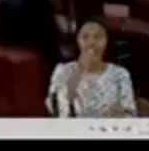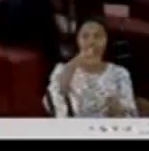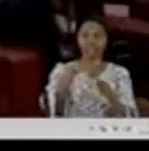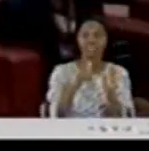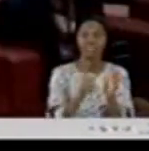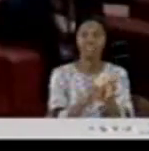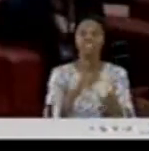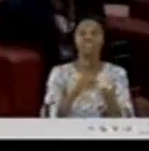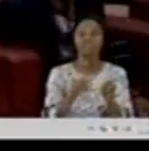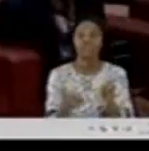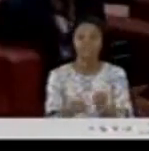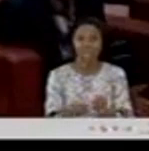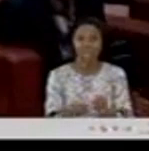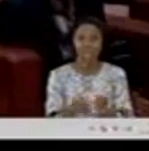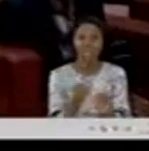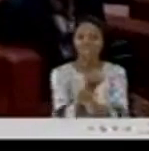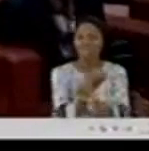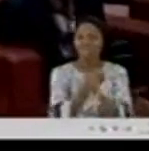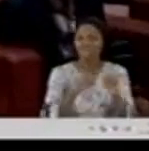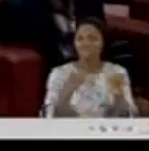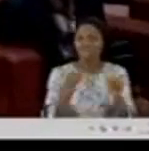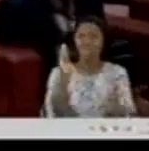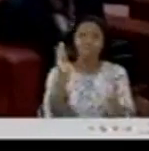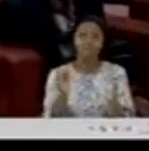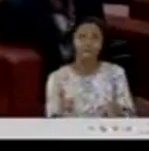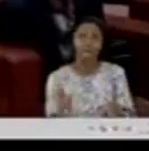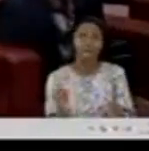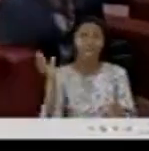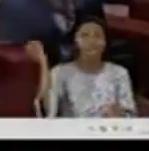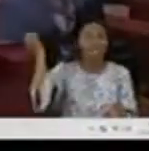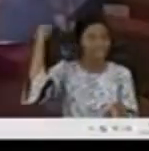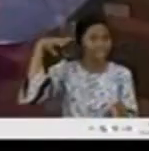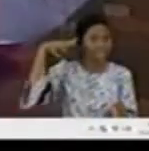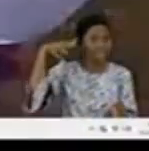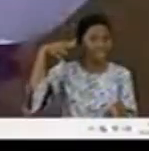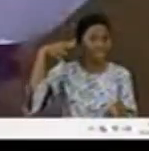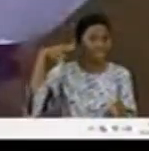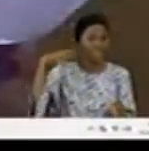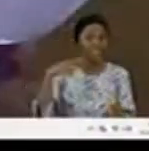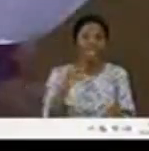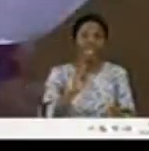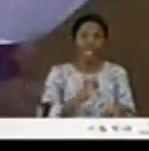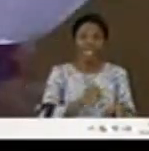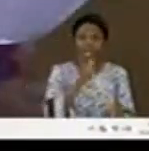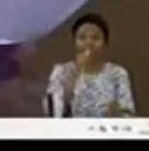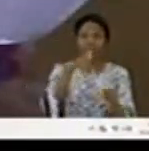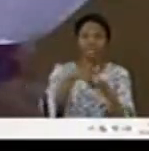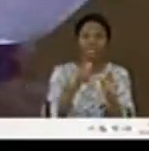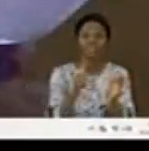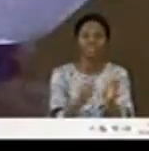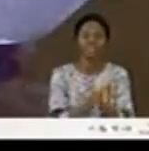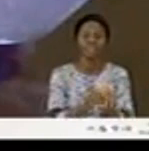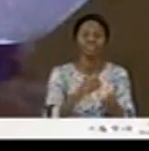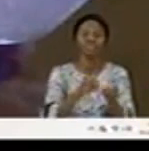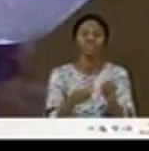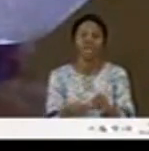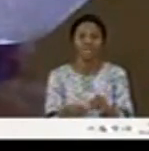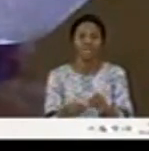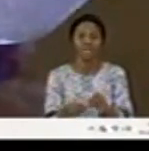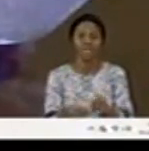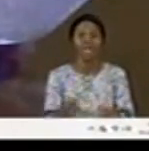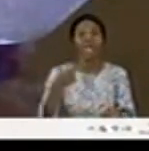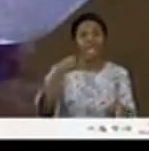I am in that number. I'm saved by His grace. I am in that